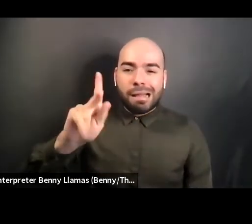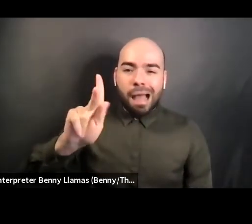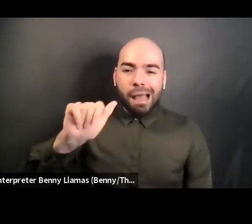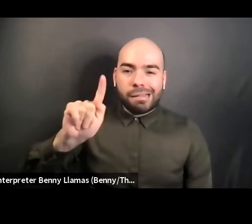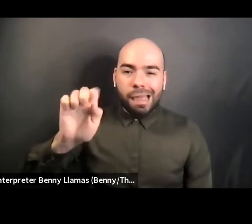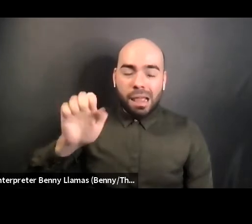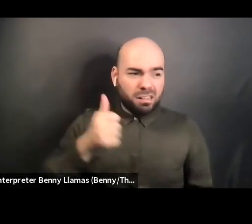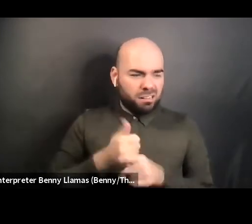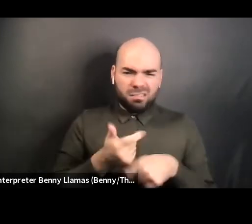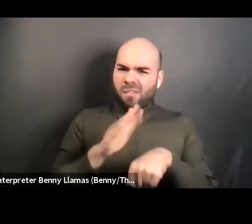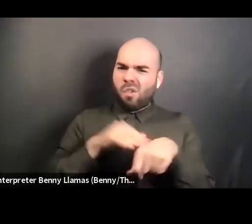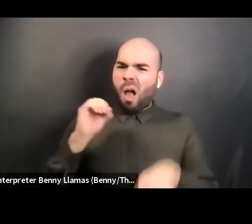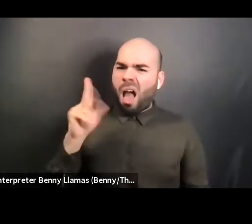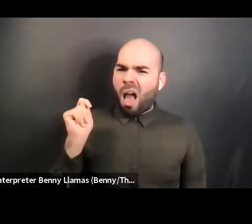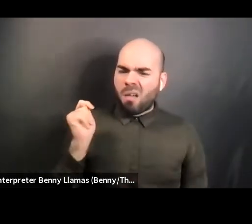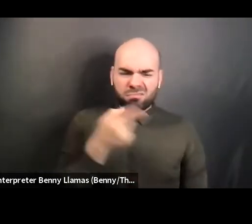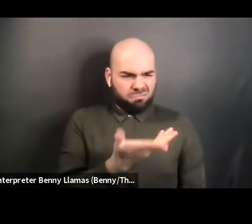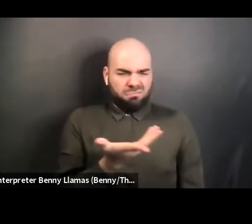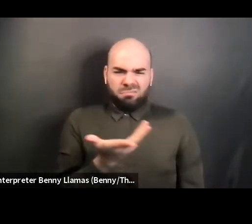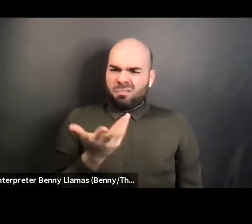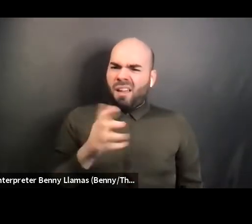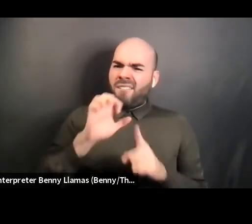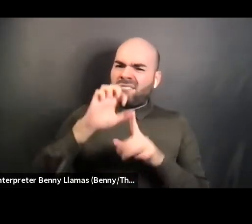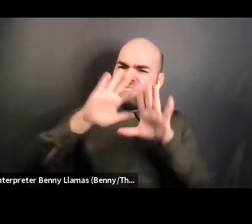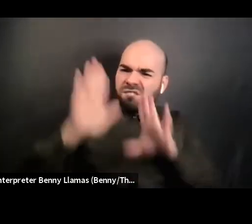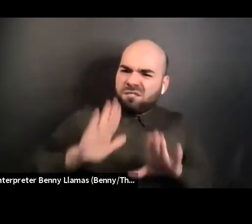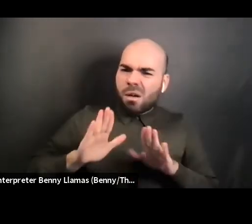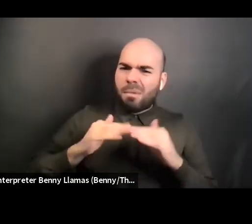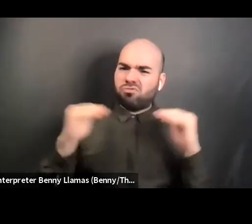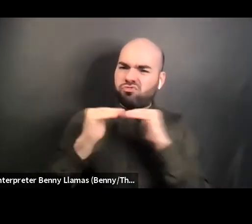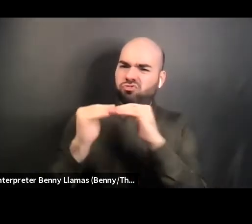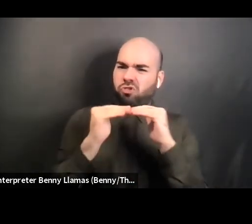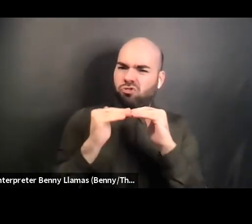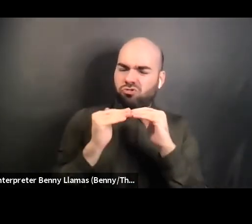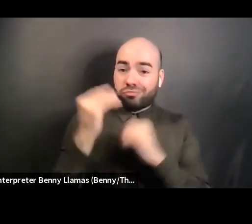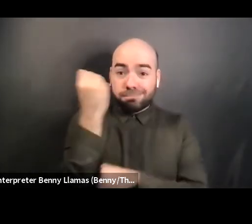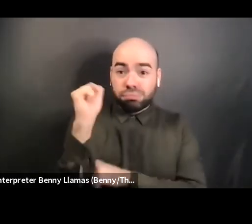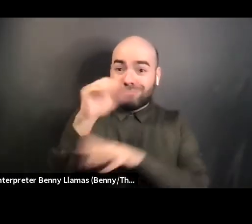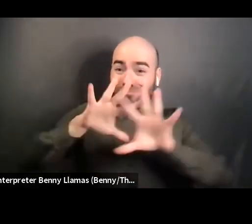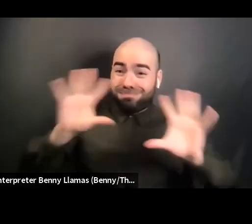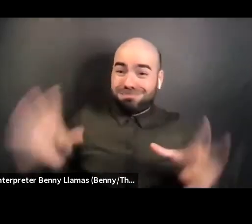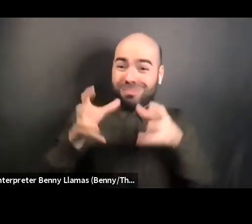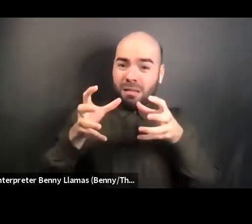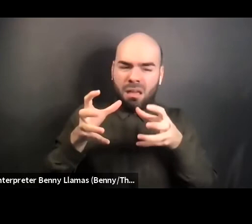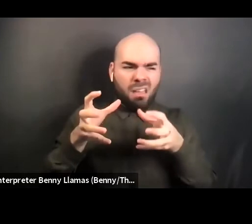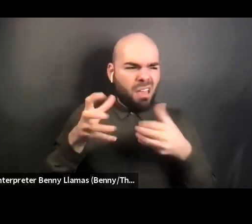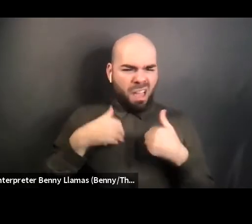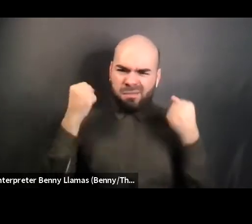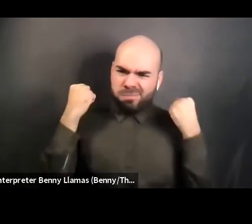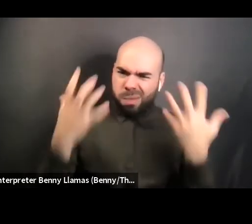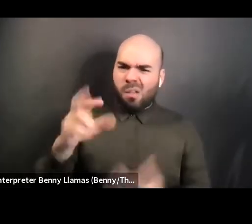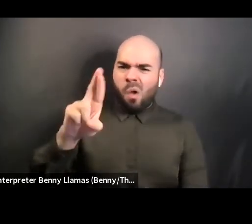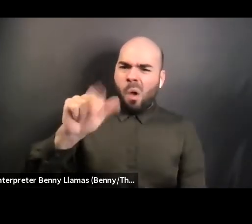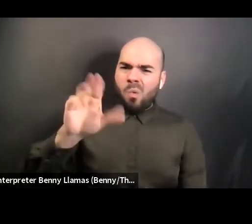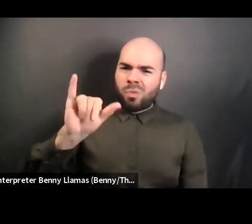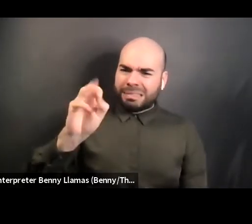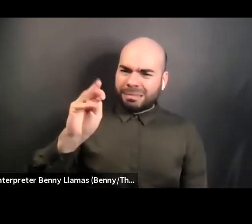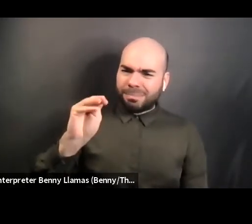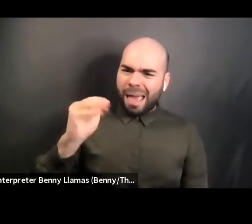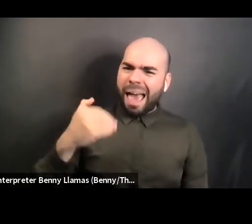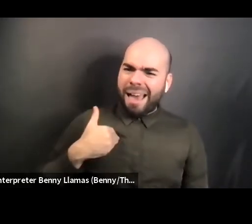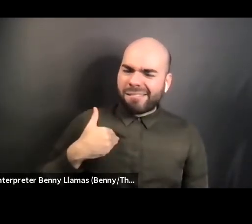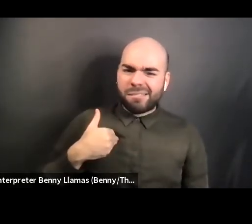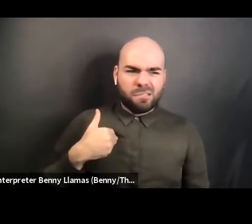in the environmental justice movement. So all that and more. Now, the folks that